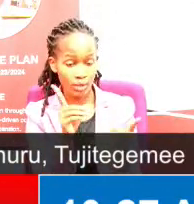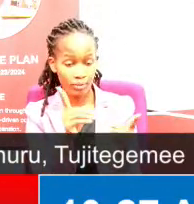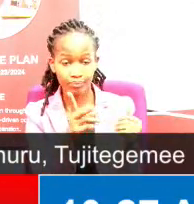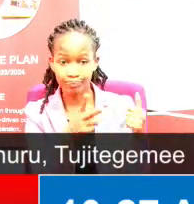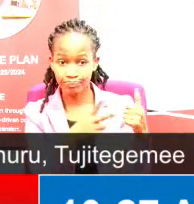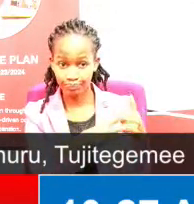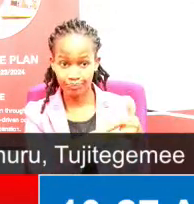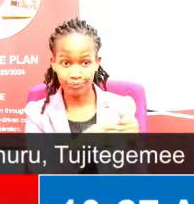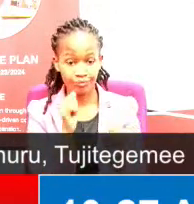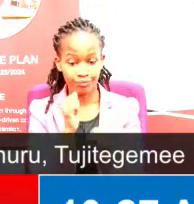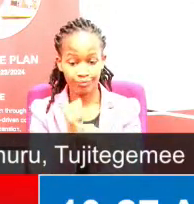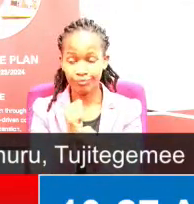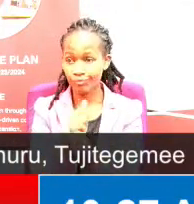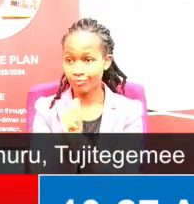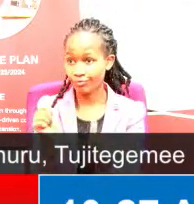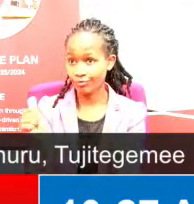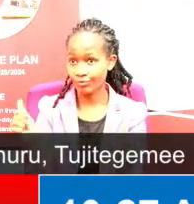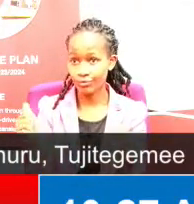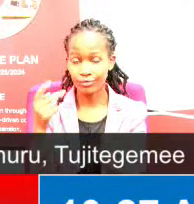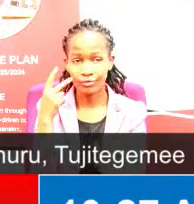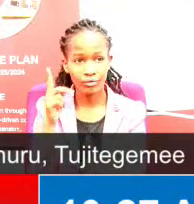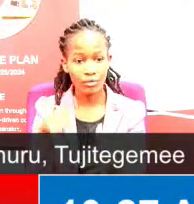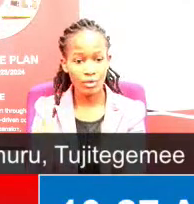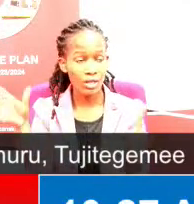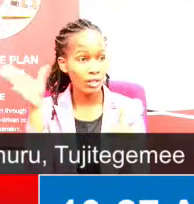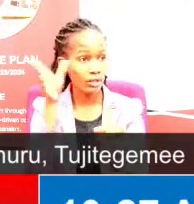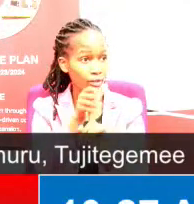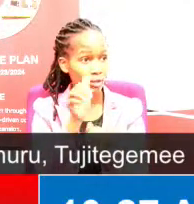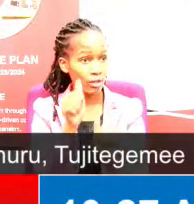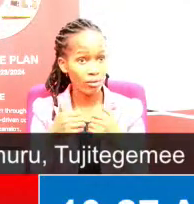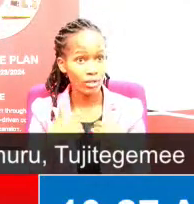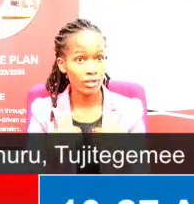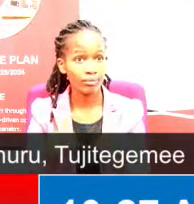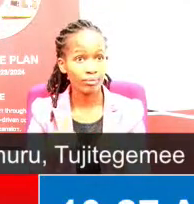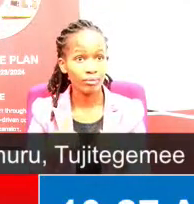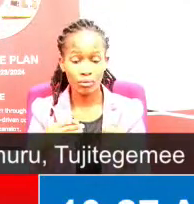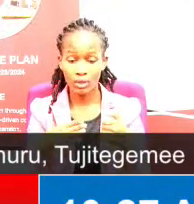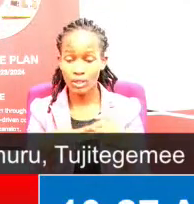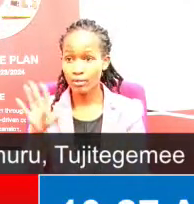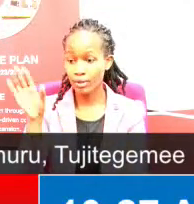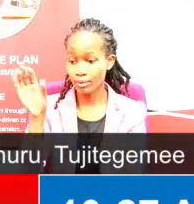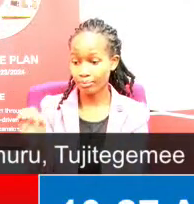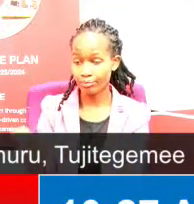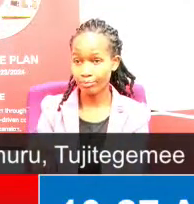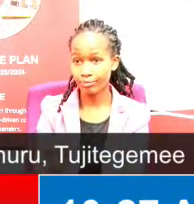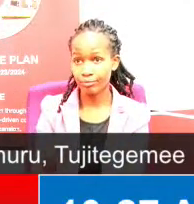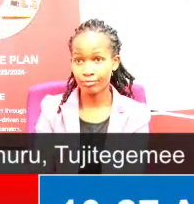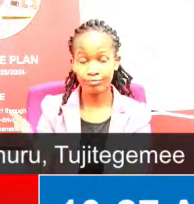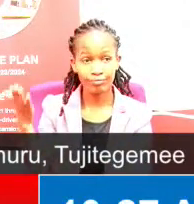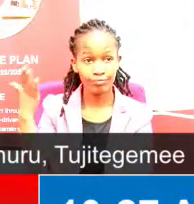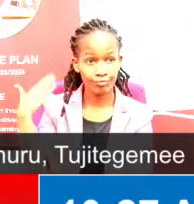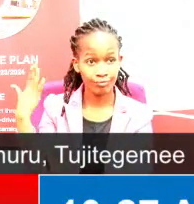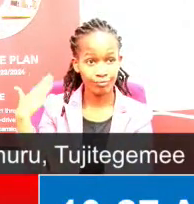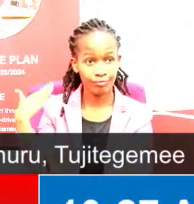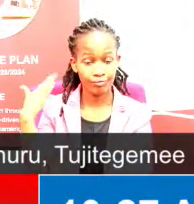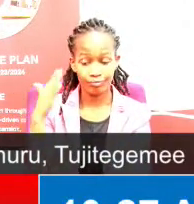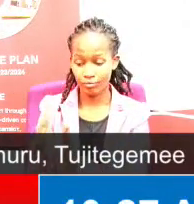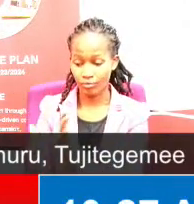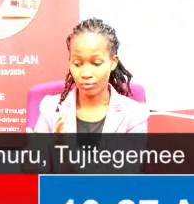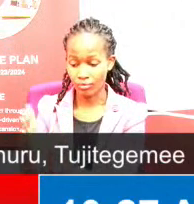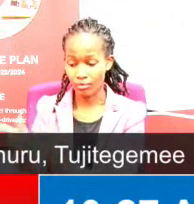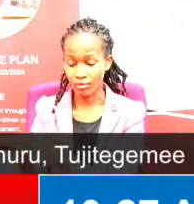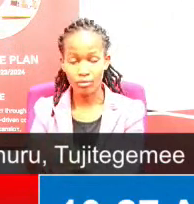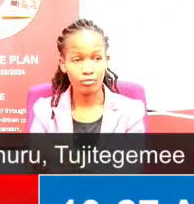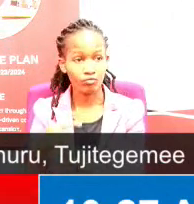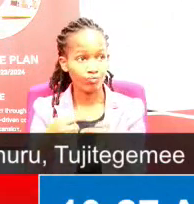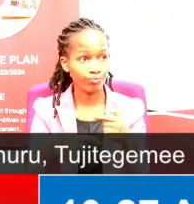work well done. You've seen the metrics, the achievements. Automation was 95% in the previous corporate plan, and so